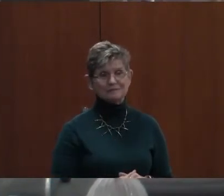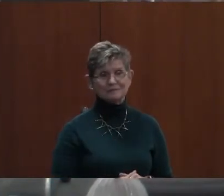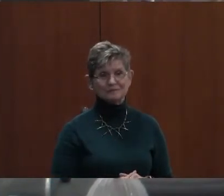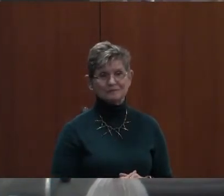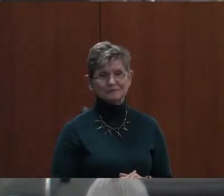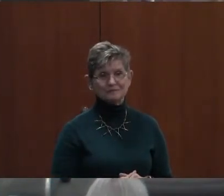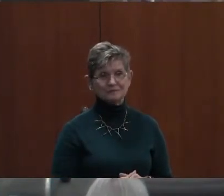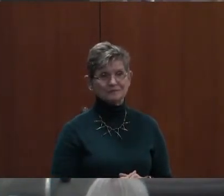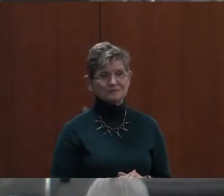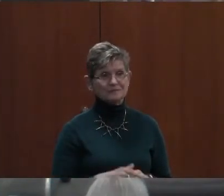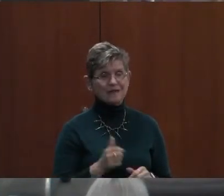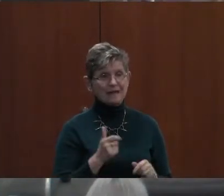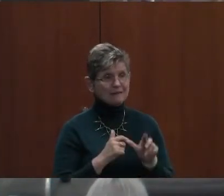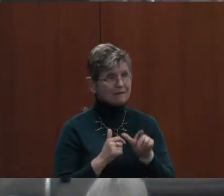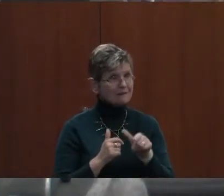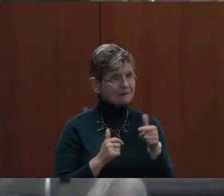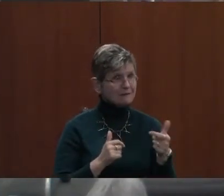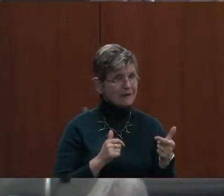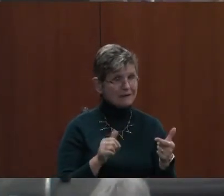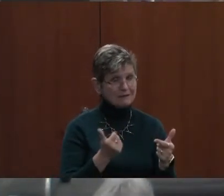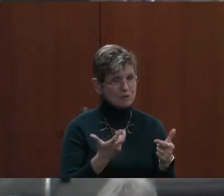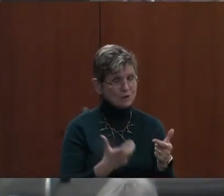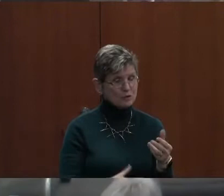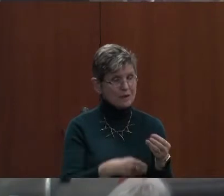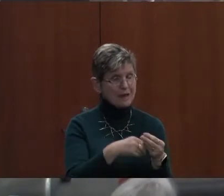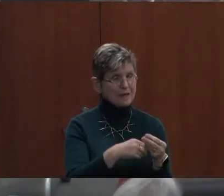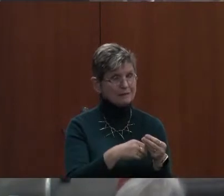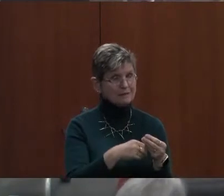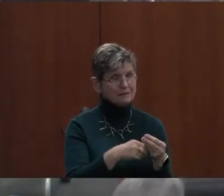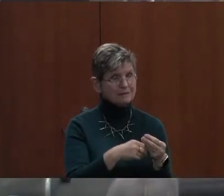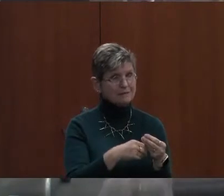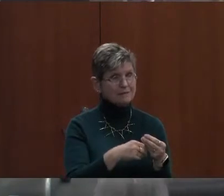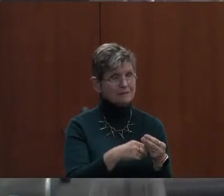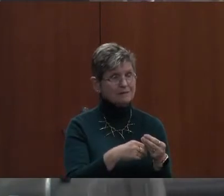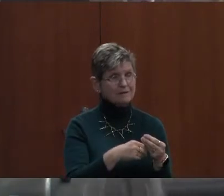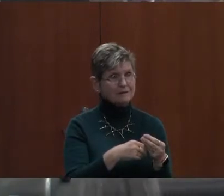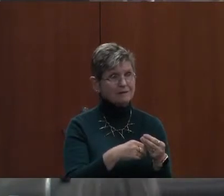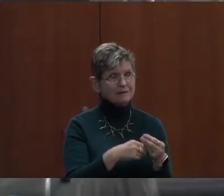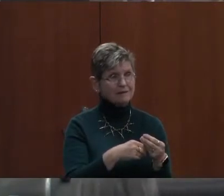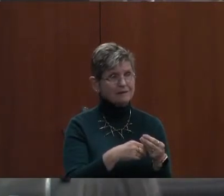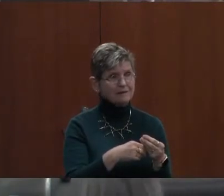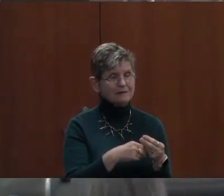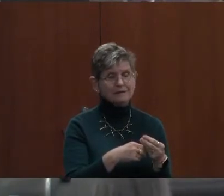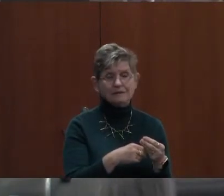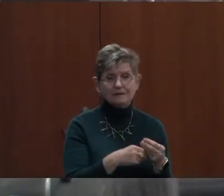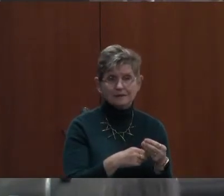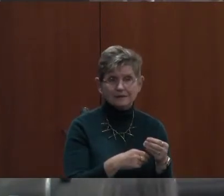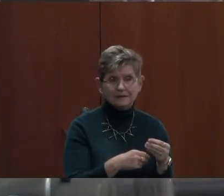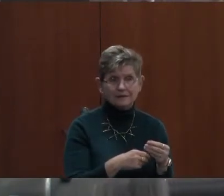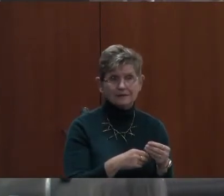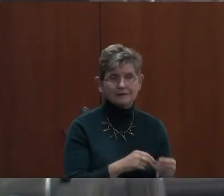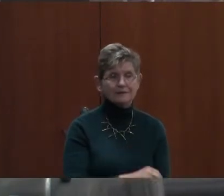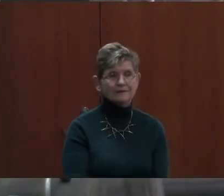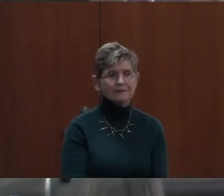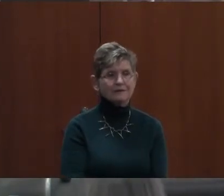Ersprung, did you have anything that you wanted to add or share? I do not. All right, thank you. Colleagues,